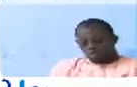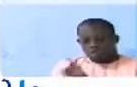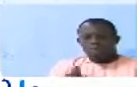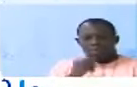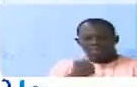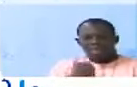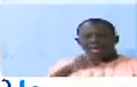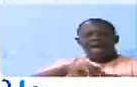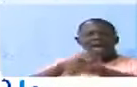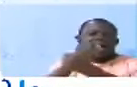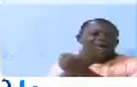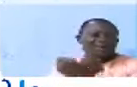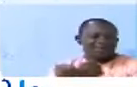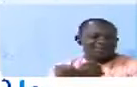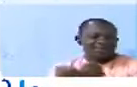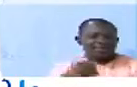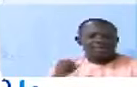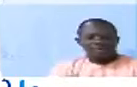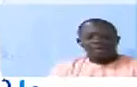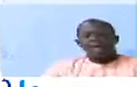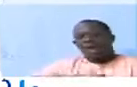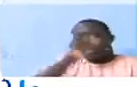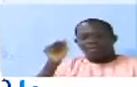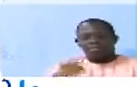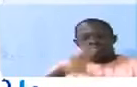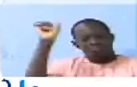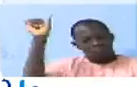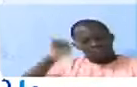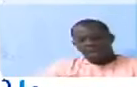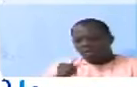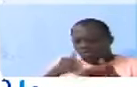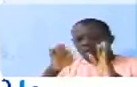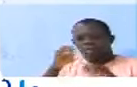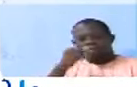arrested and we were badly treated.